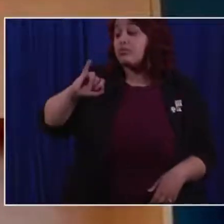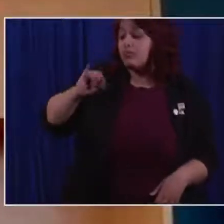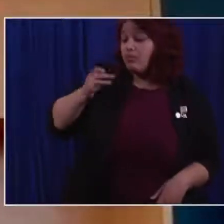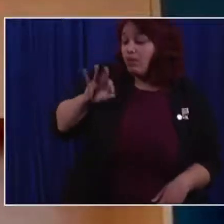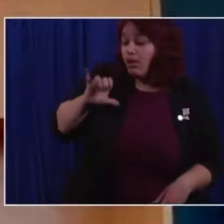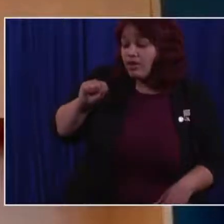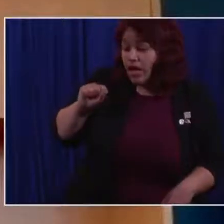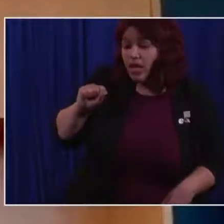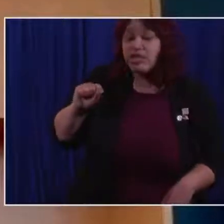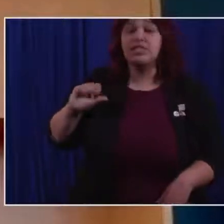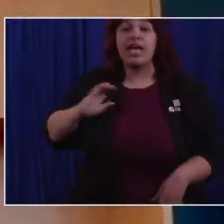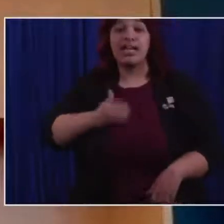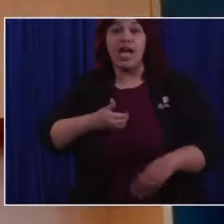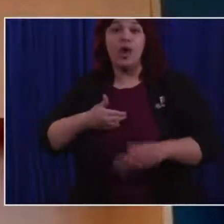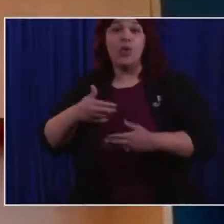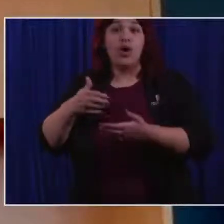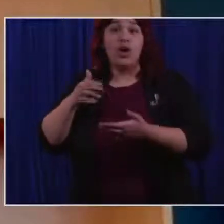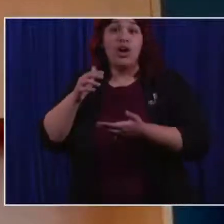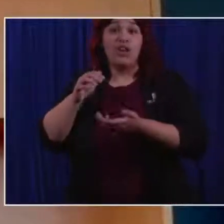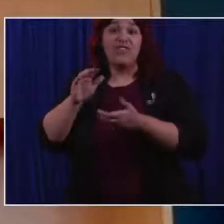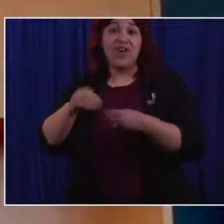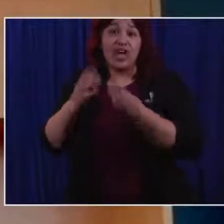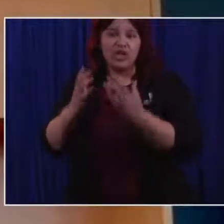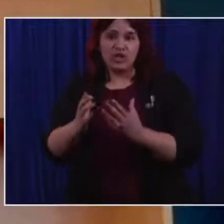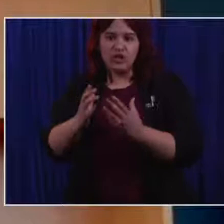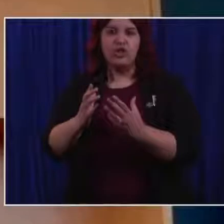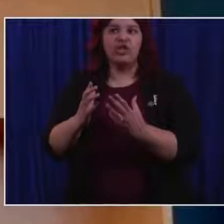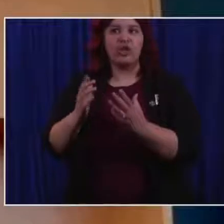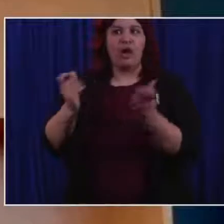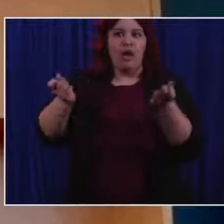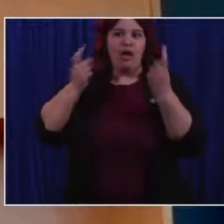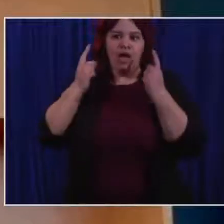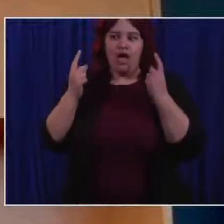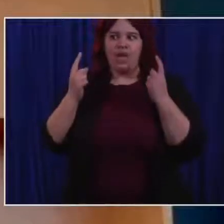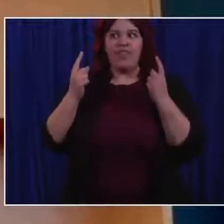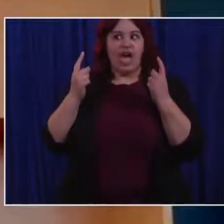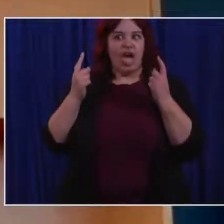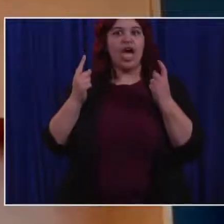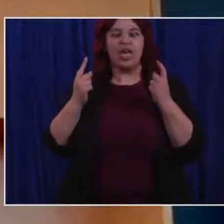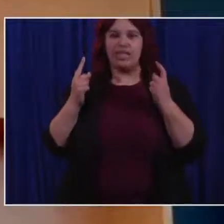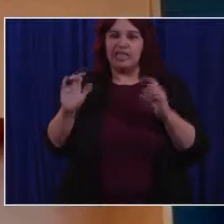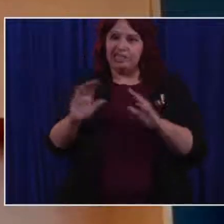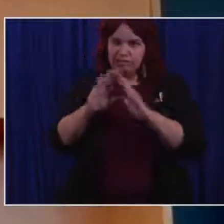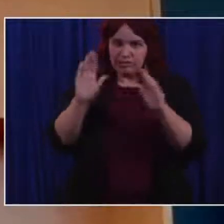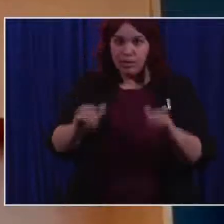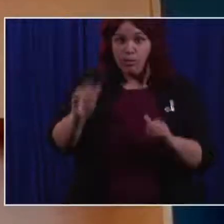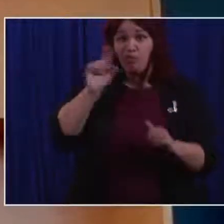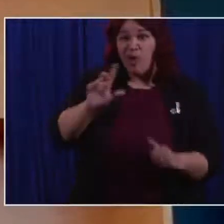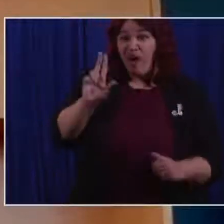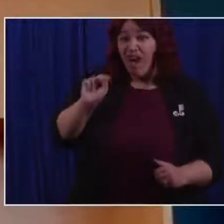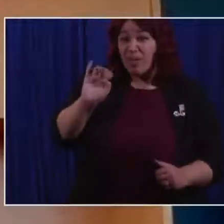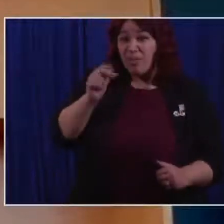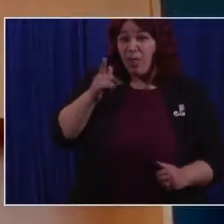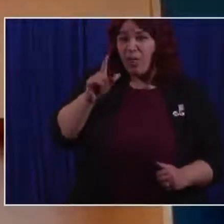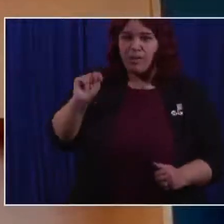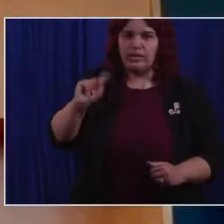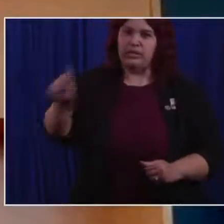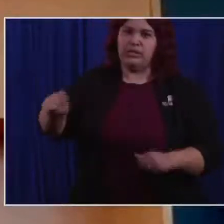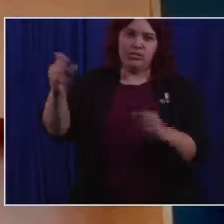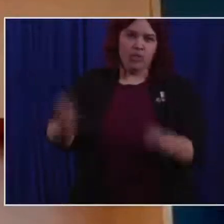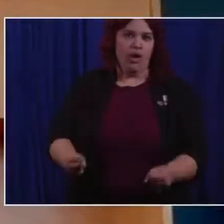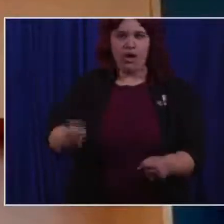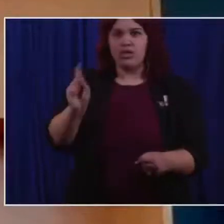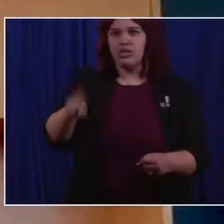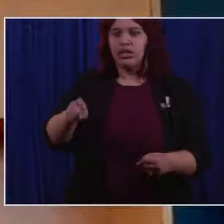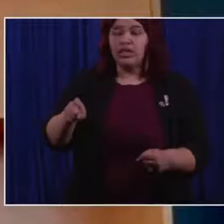vendors, recognize the urgency that's needed to improve our unemployment system so that eligible Ohioans are served in the most efficient